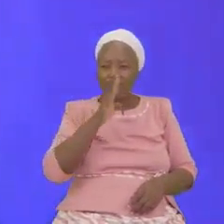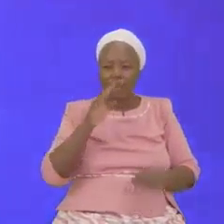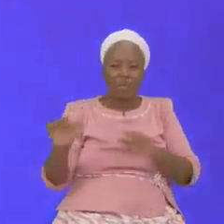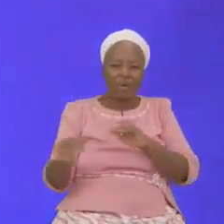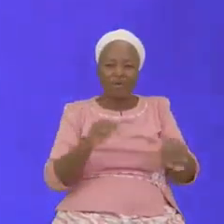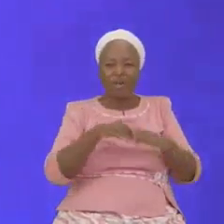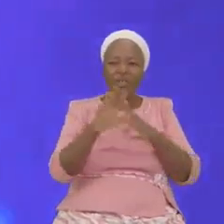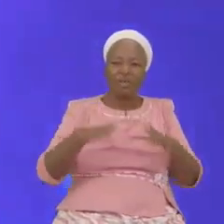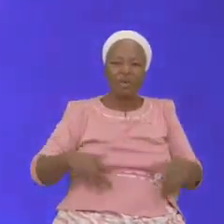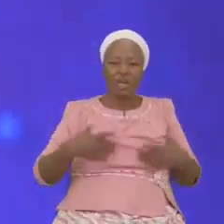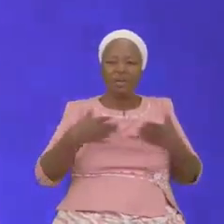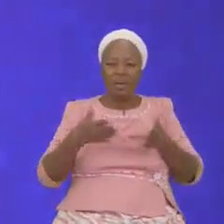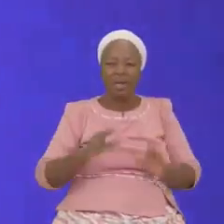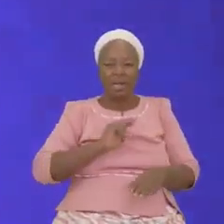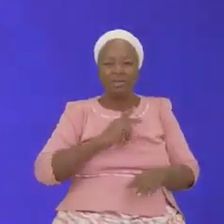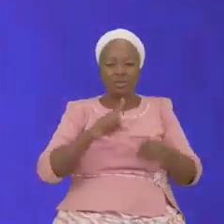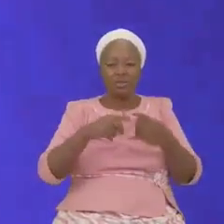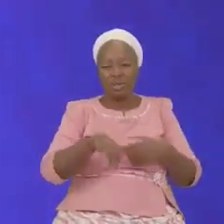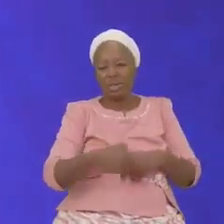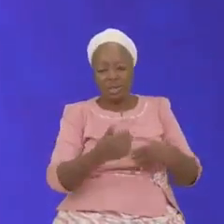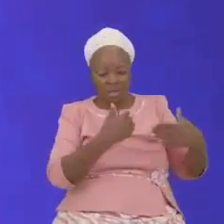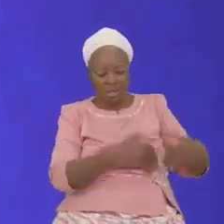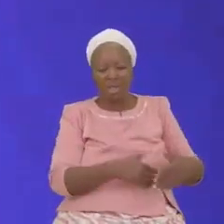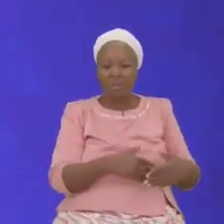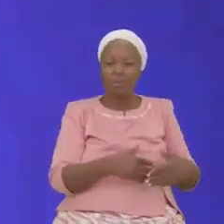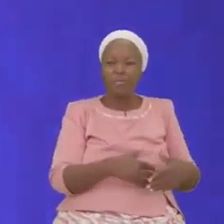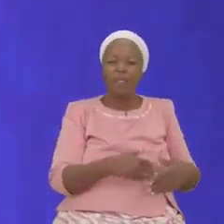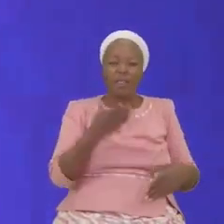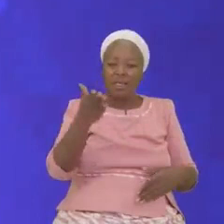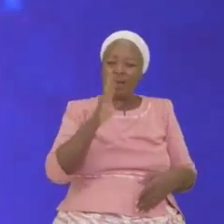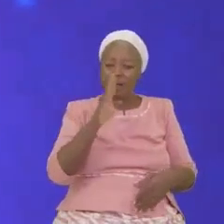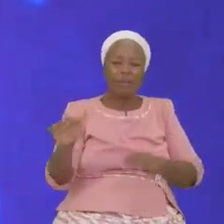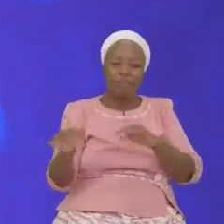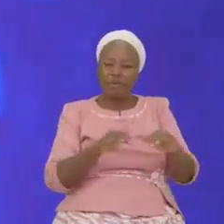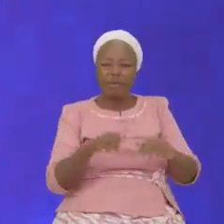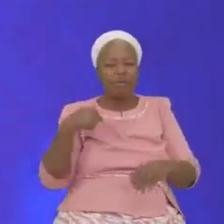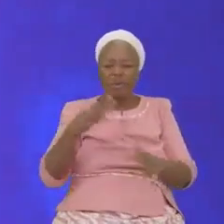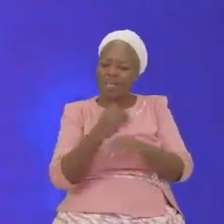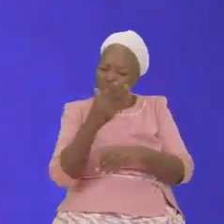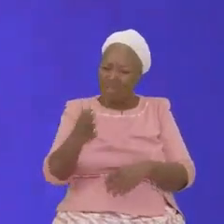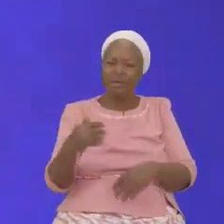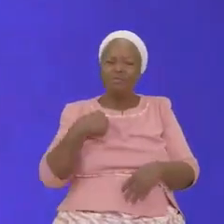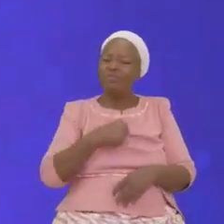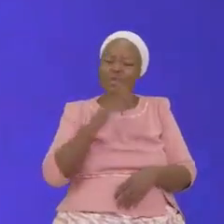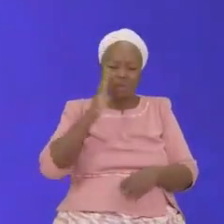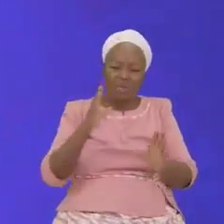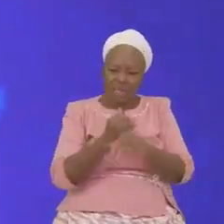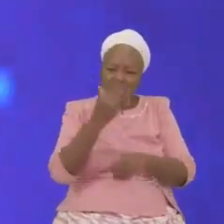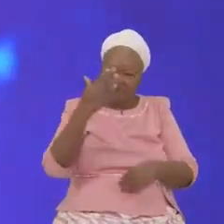life. Let us go to the other side. There will be performance. We'll get there. We'll get